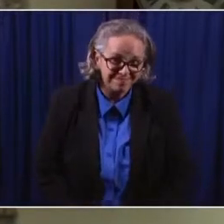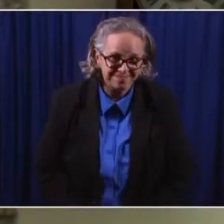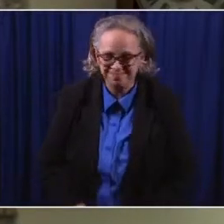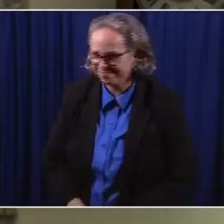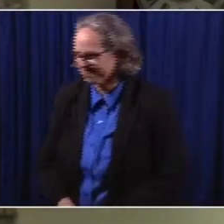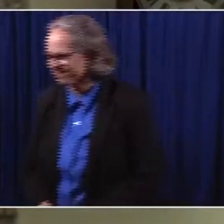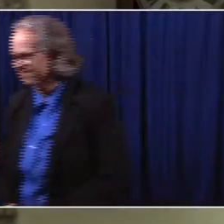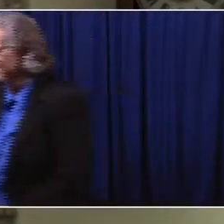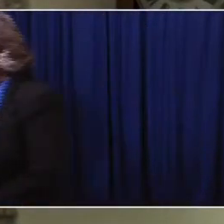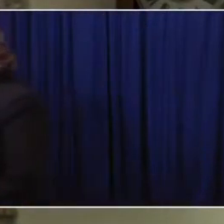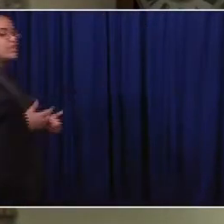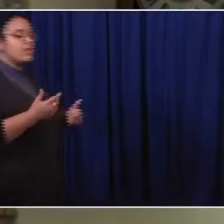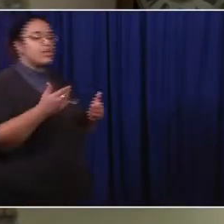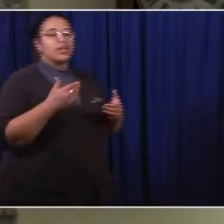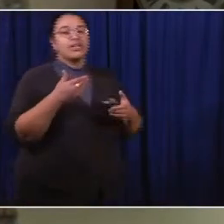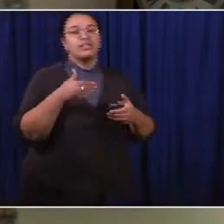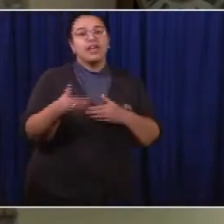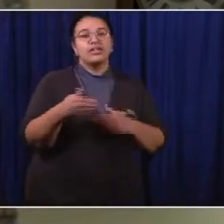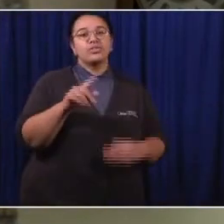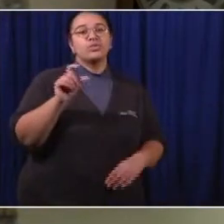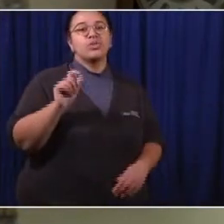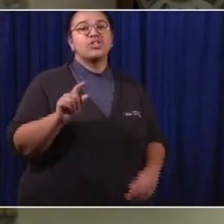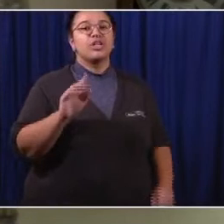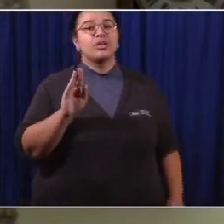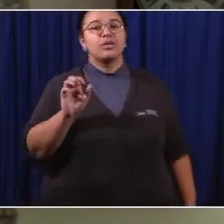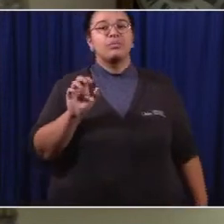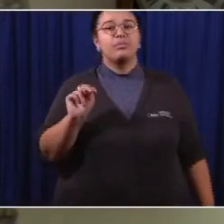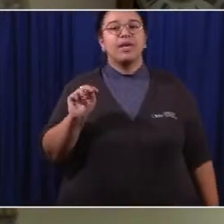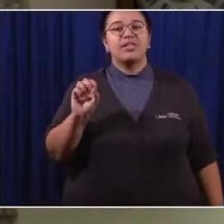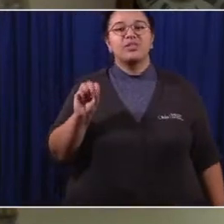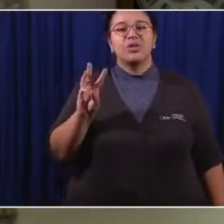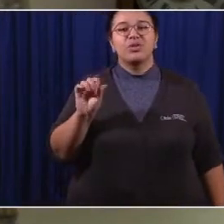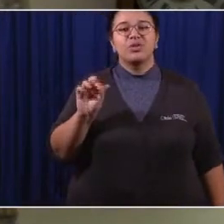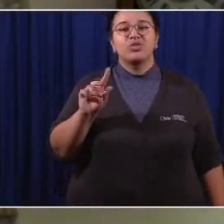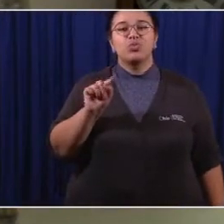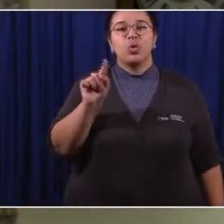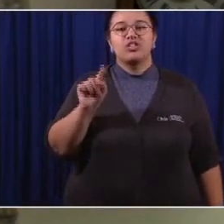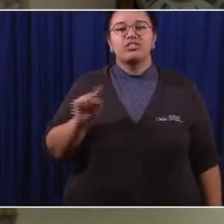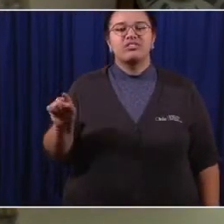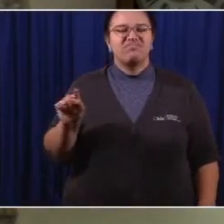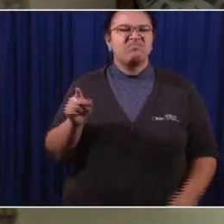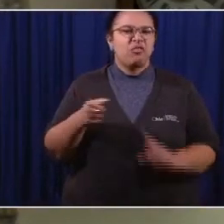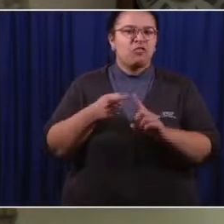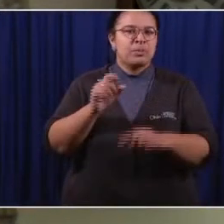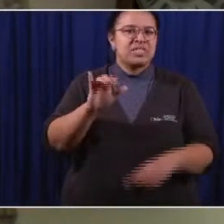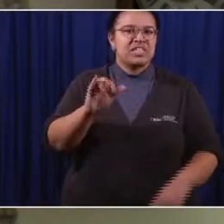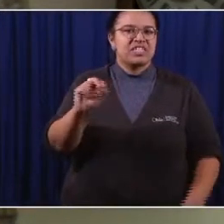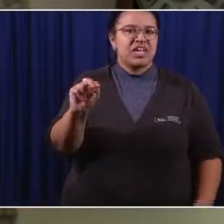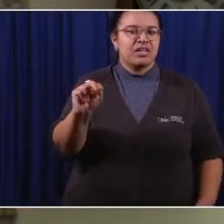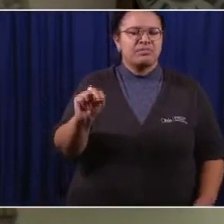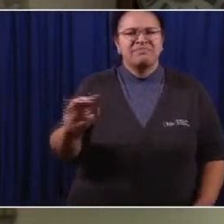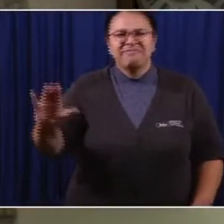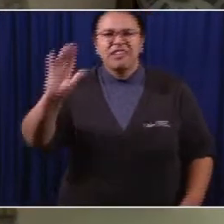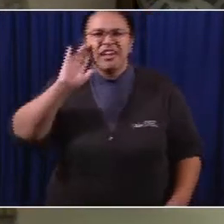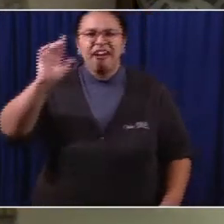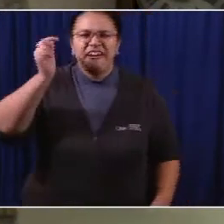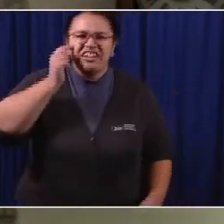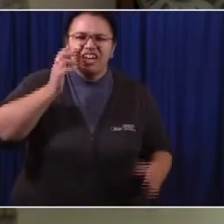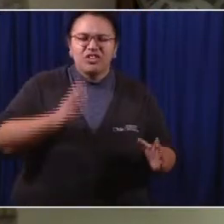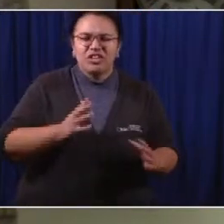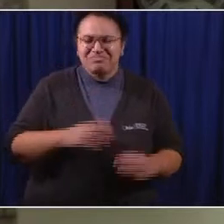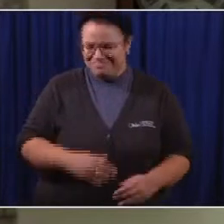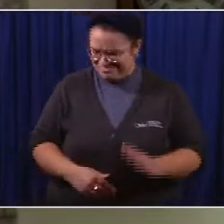Next question is from Ben Schwartz at WCPO in Cincinnati. Hi, Governor.